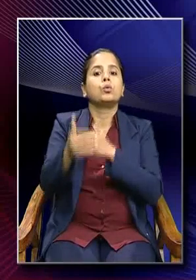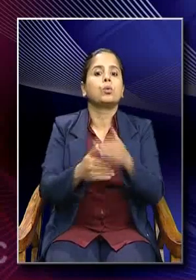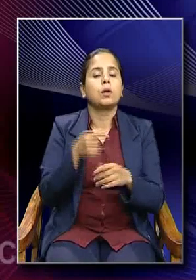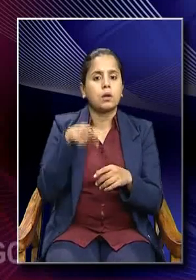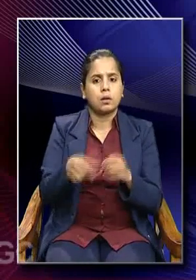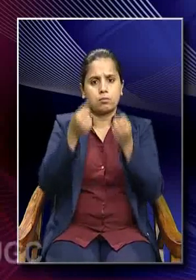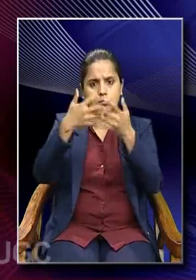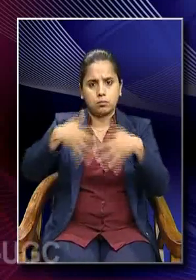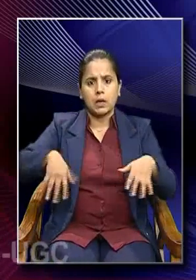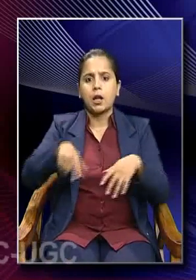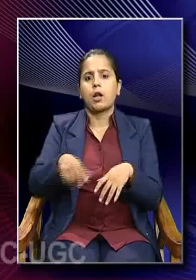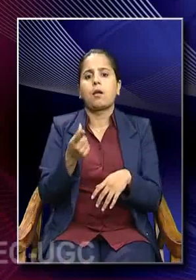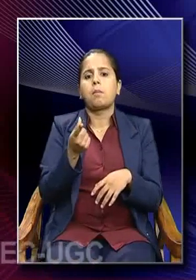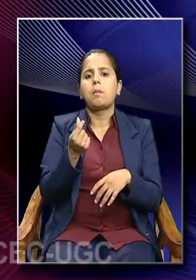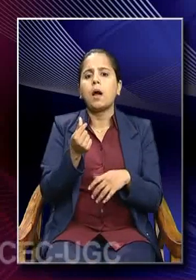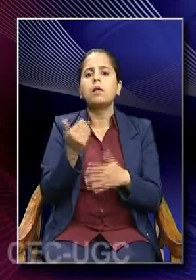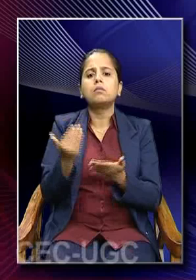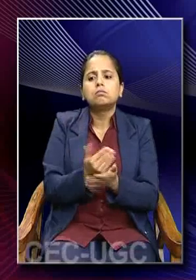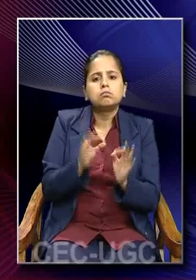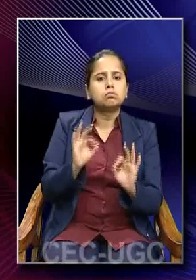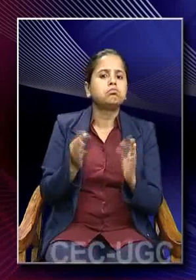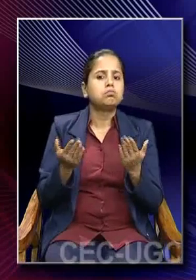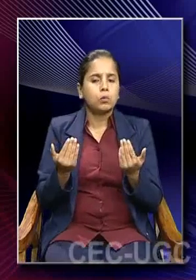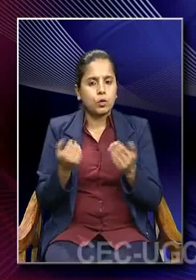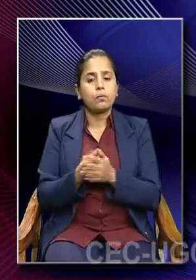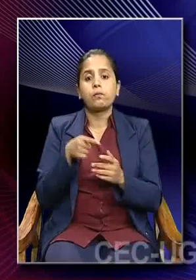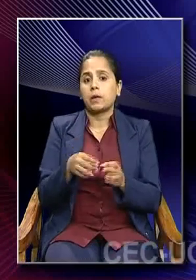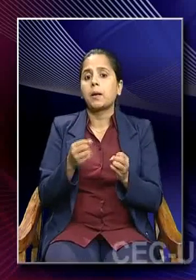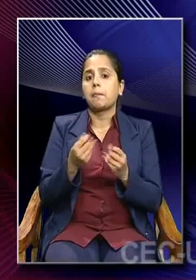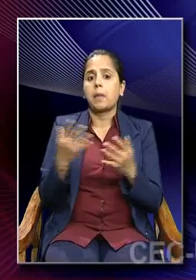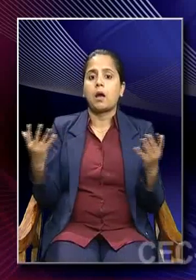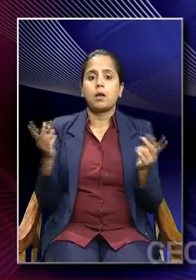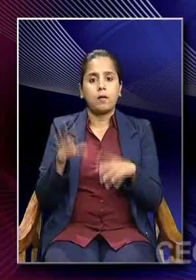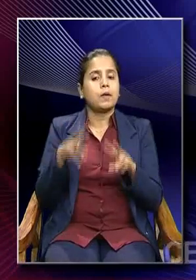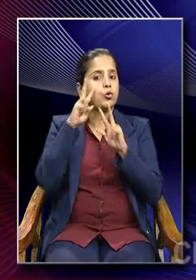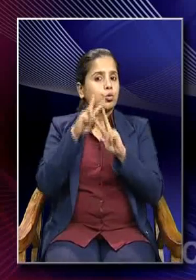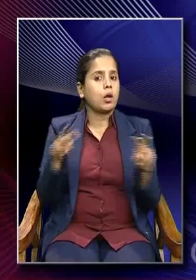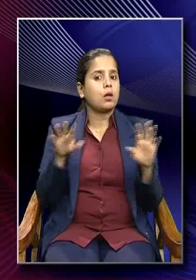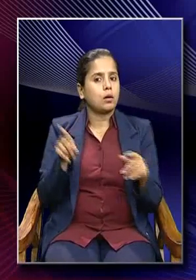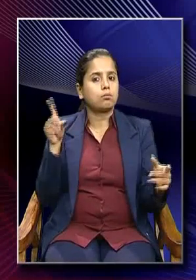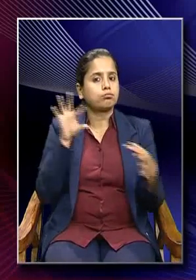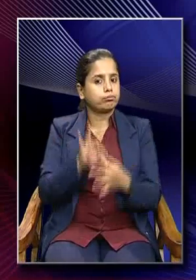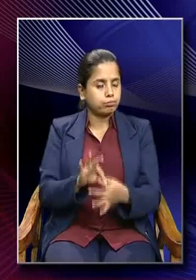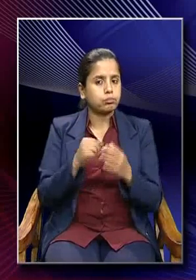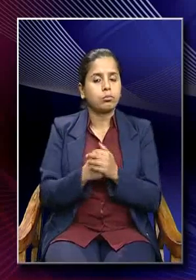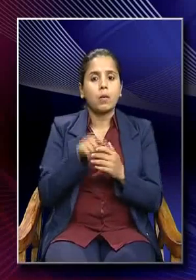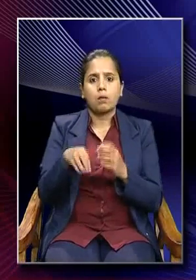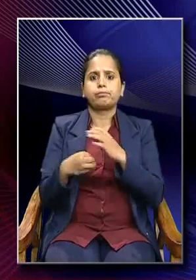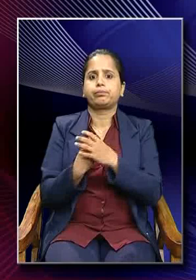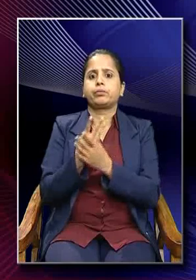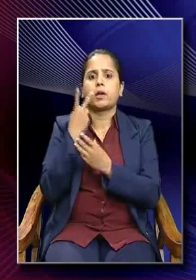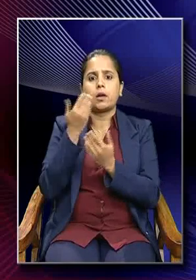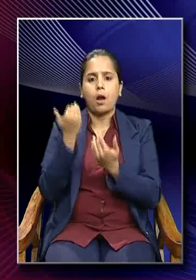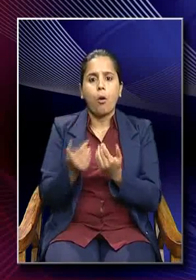decentralized will be a cost effective, and there are many research associated with it. The emerging market